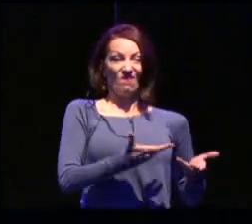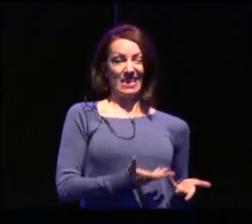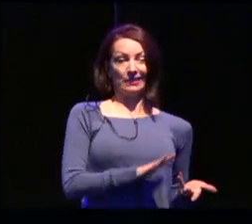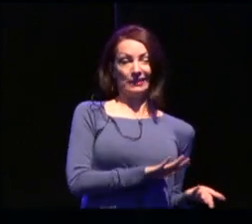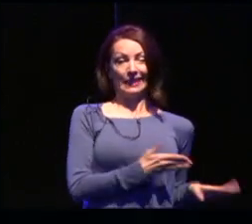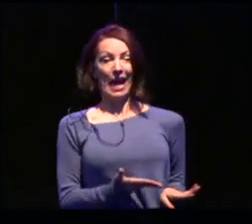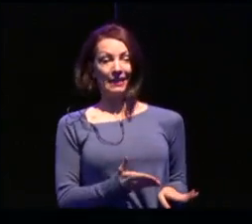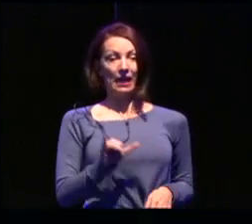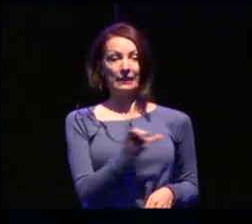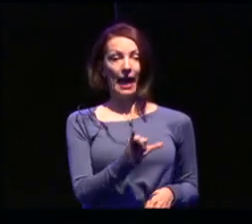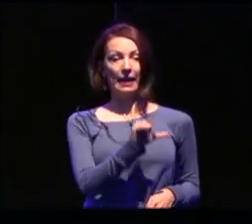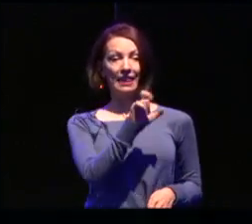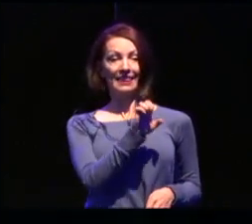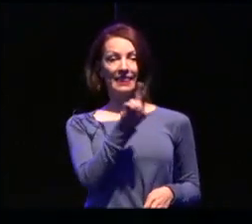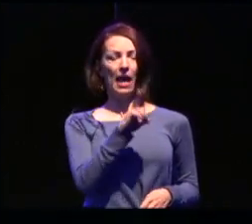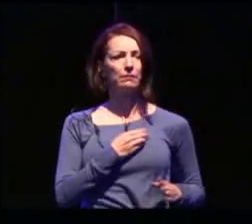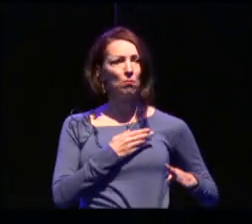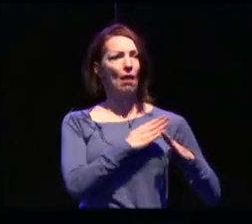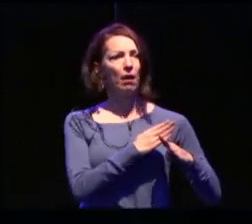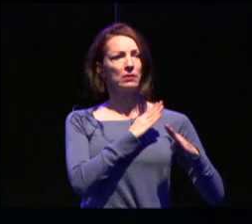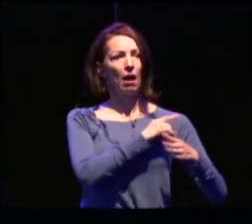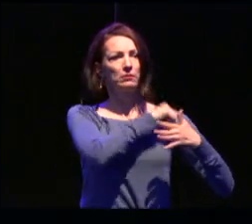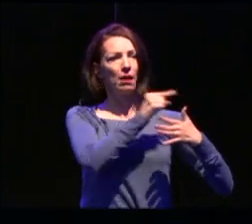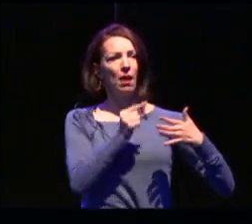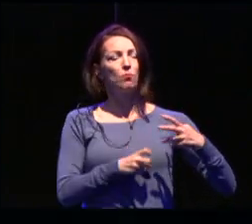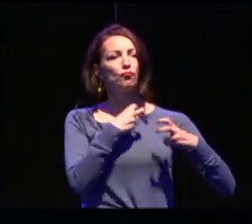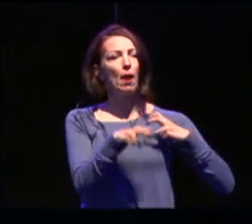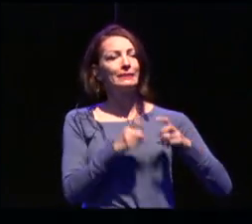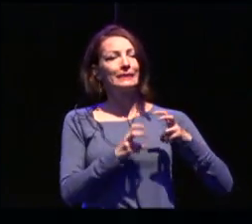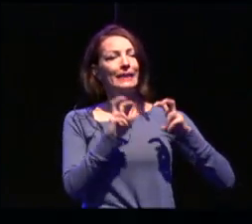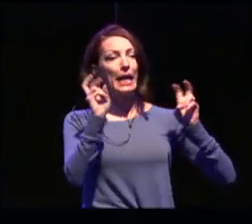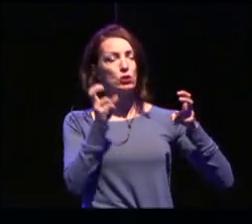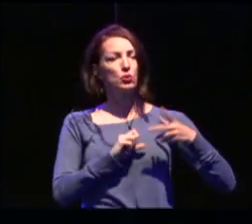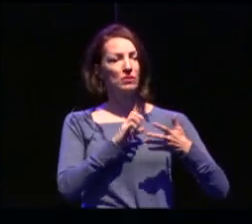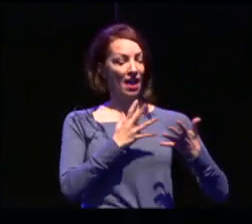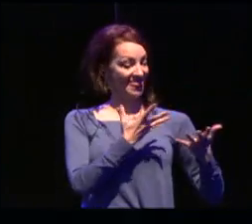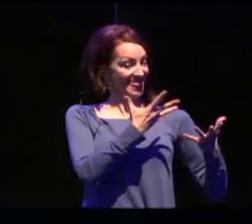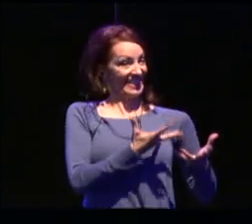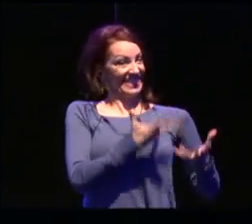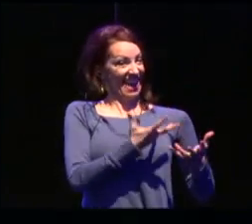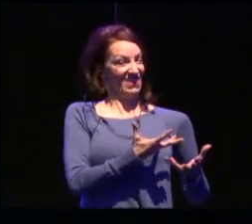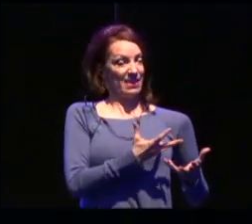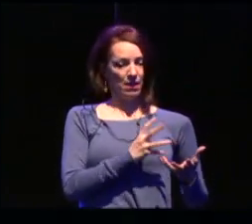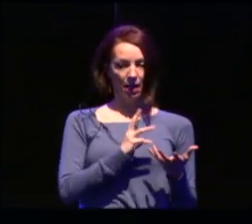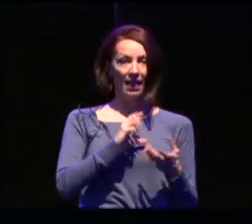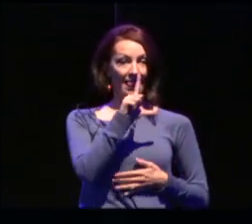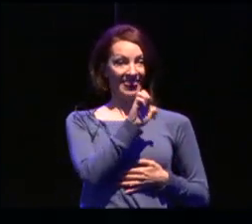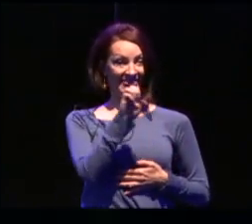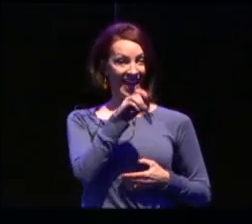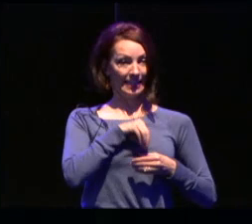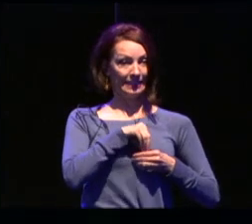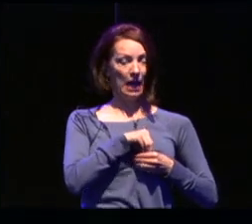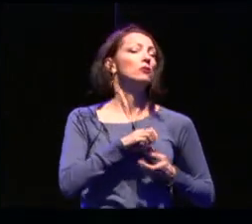dead, obstructions and hindrances and problems and issues, and to transform those leaden places within our own